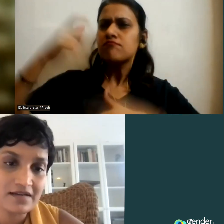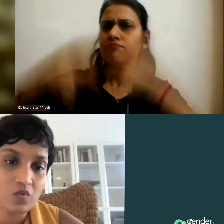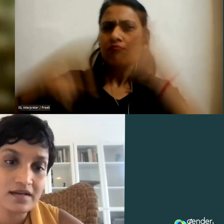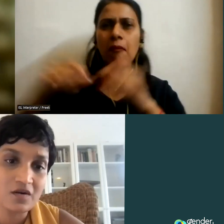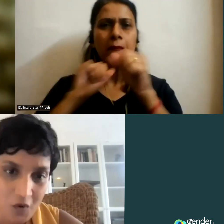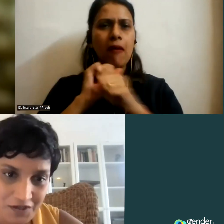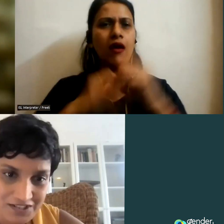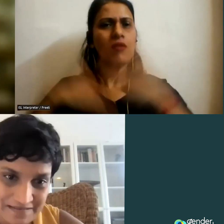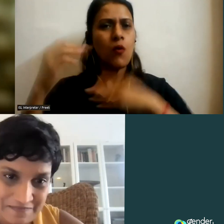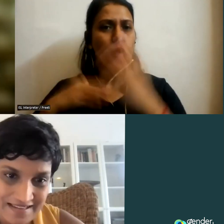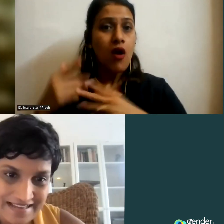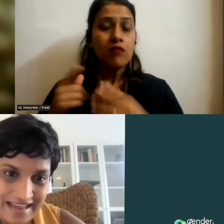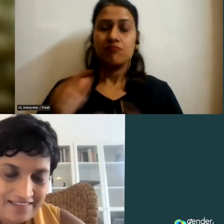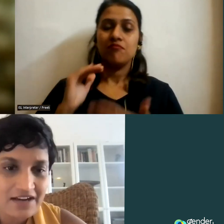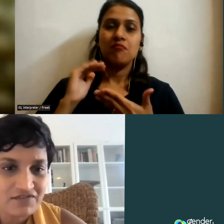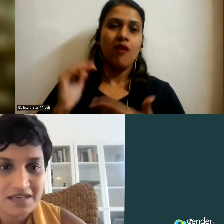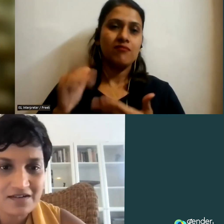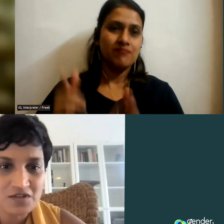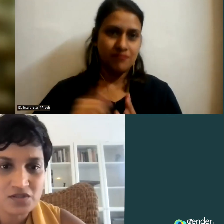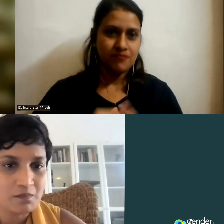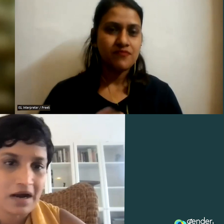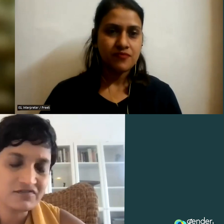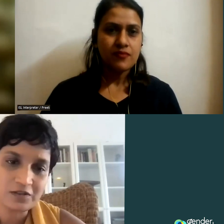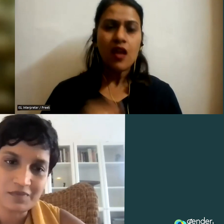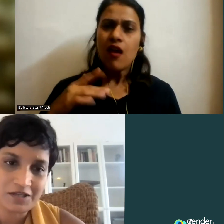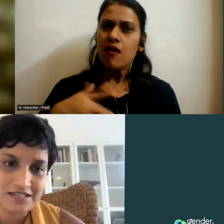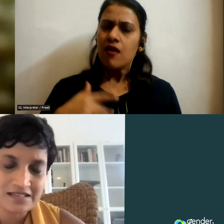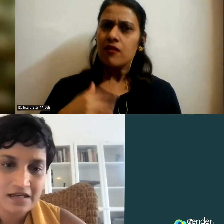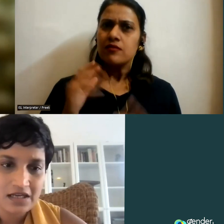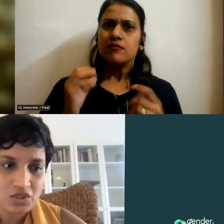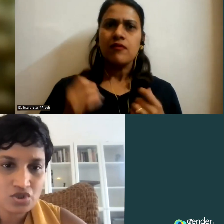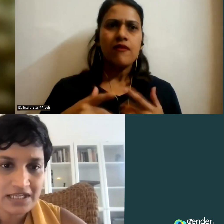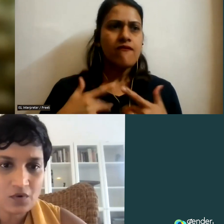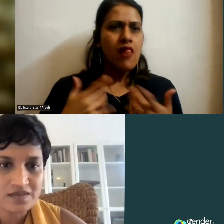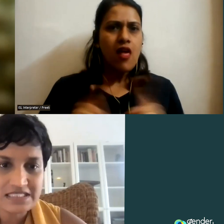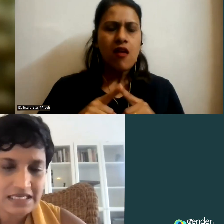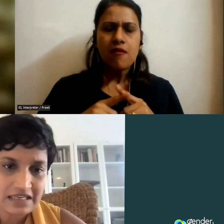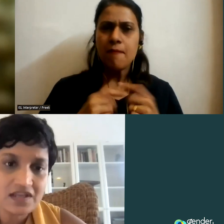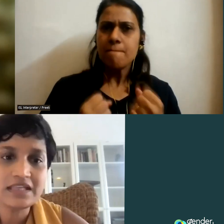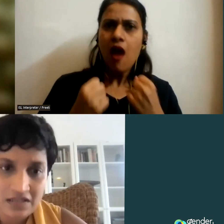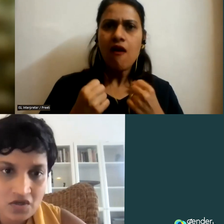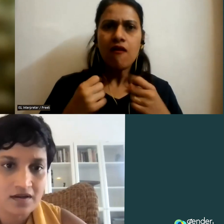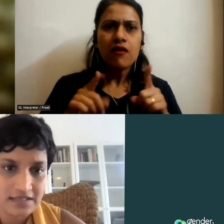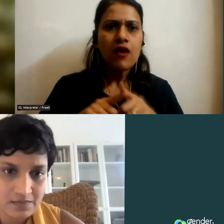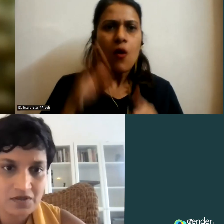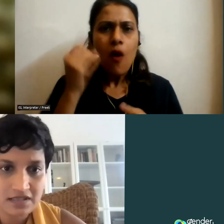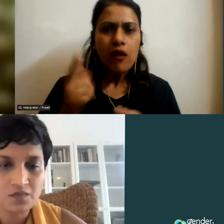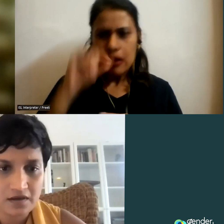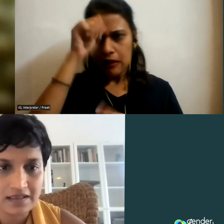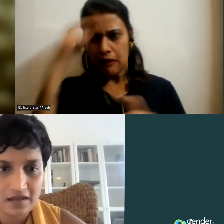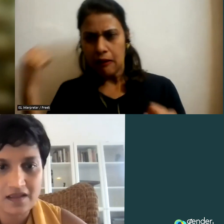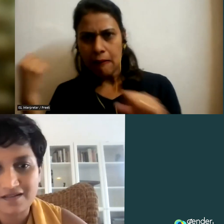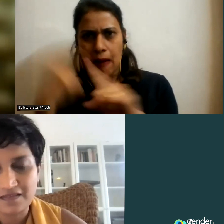had built had won awards. And that for me was so powerful, because usually what we see, even in the Indian context, because